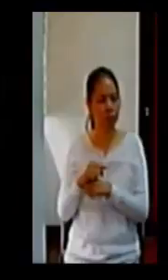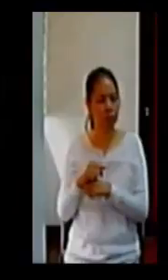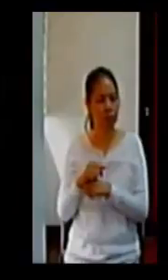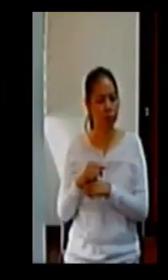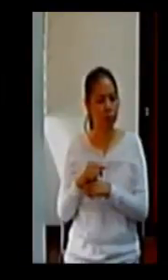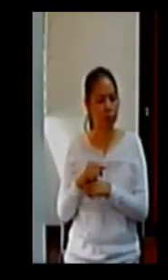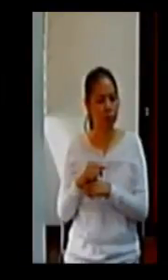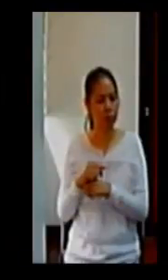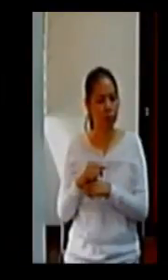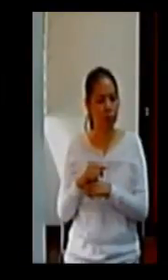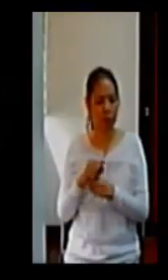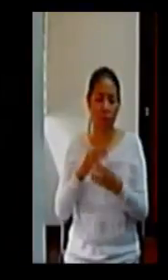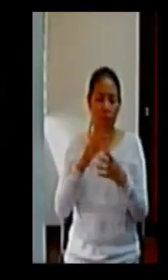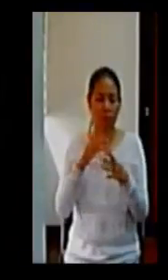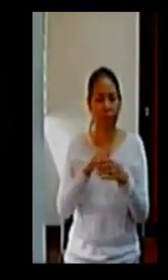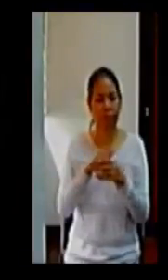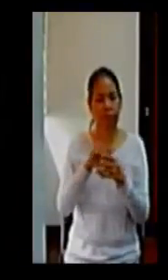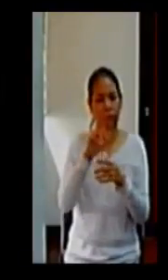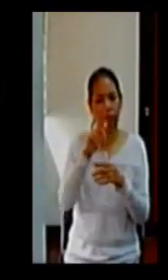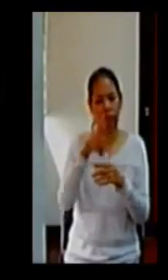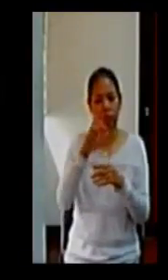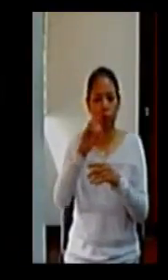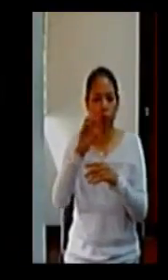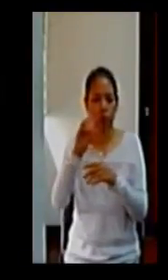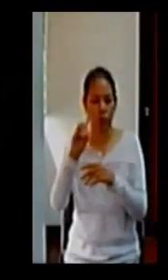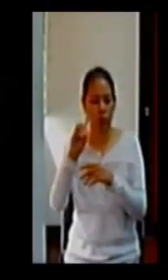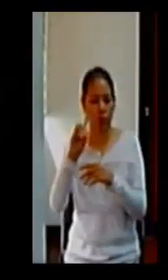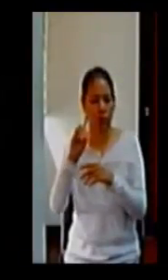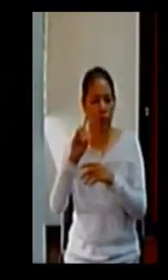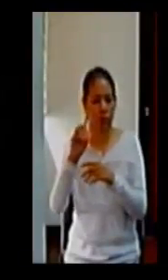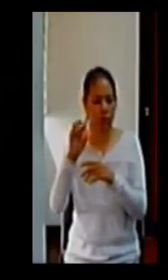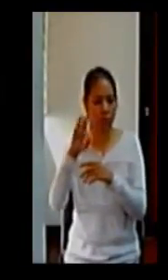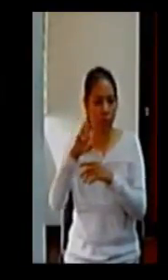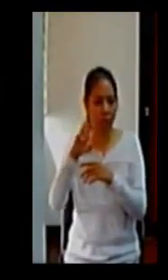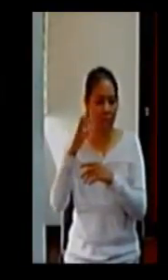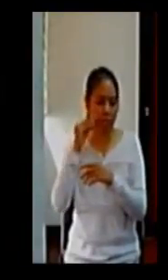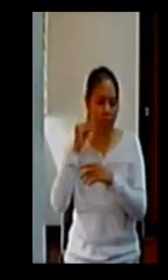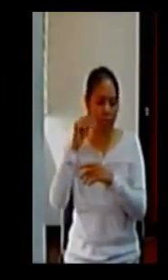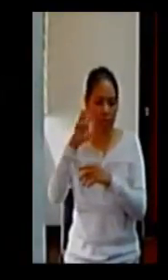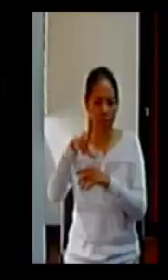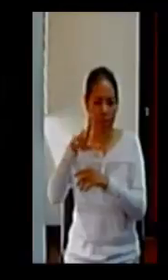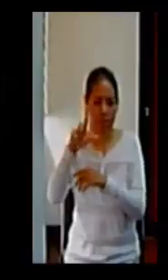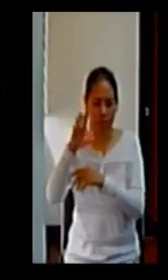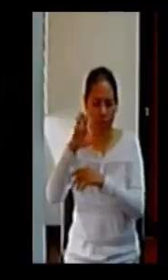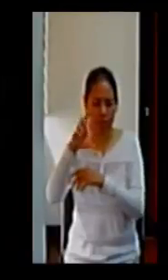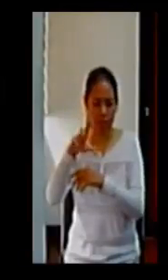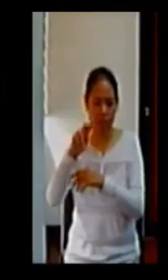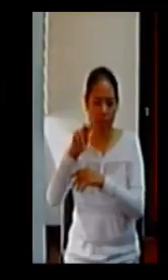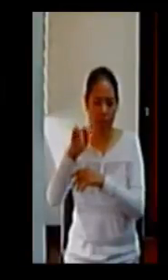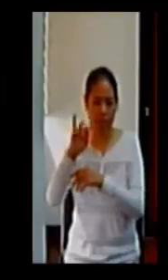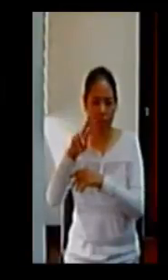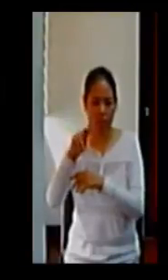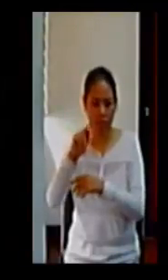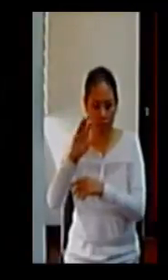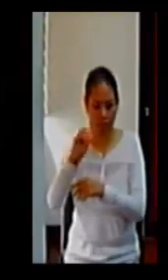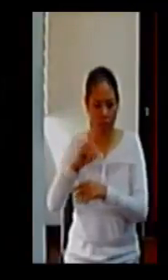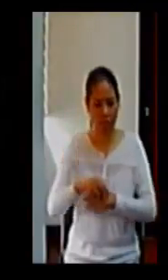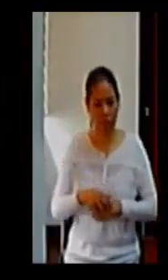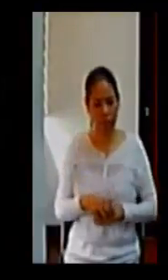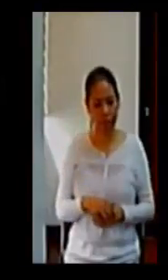No, 2000. Mga 2000, okay, because there was one in 1997 and there was one early, yeah,